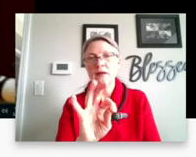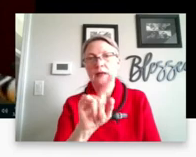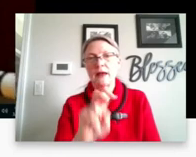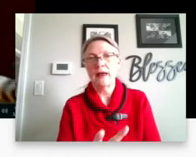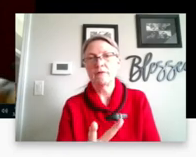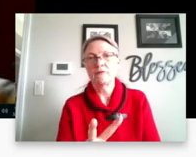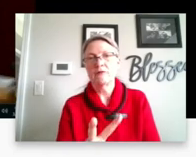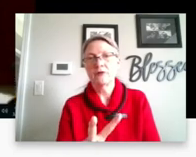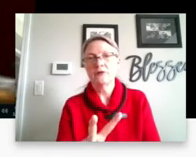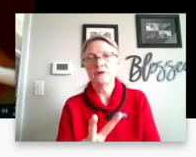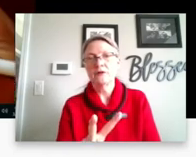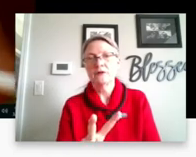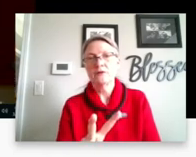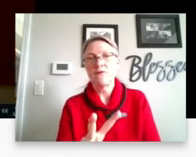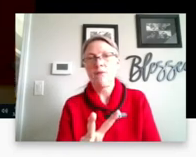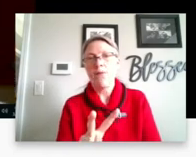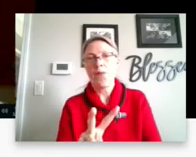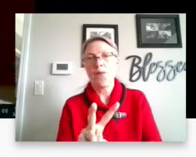9.5,